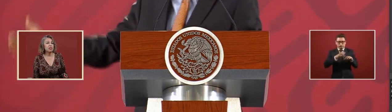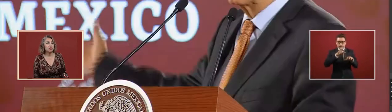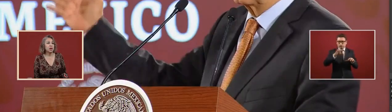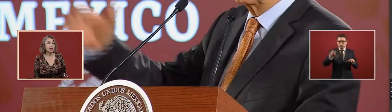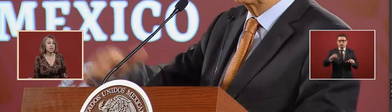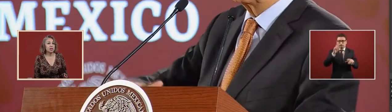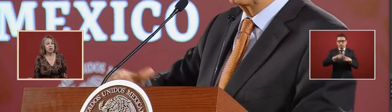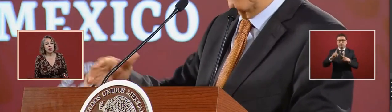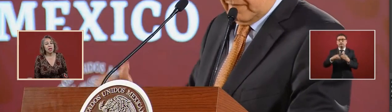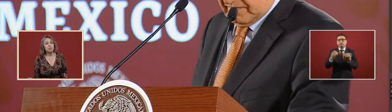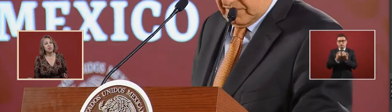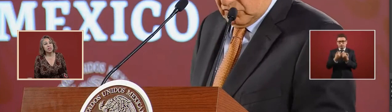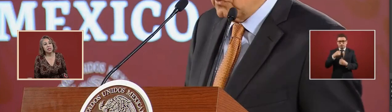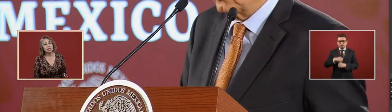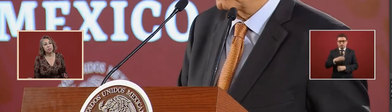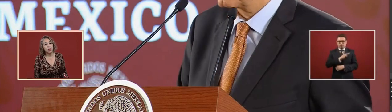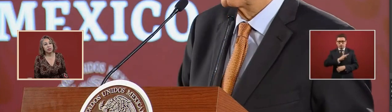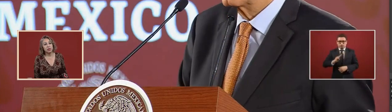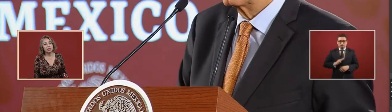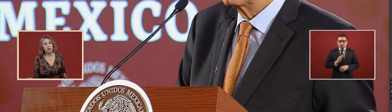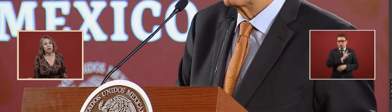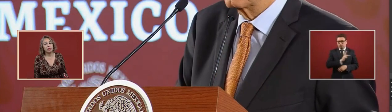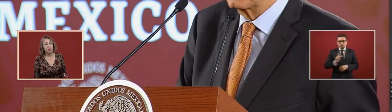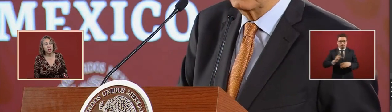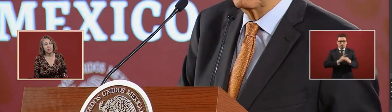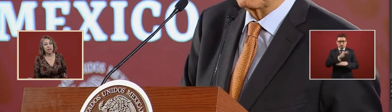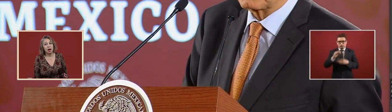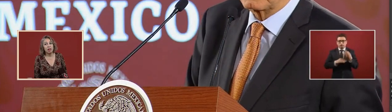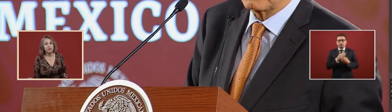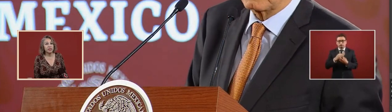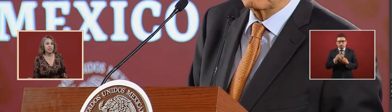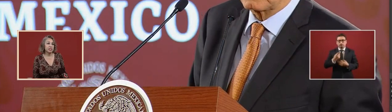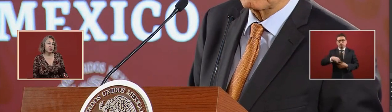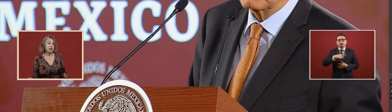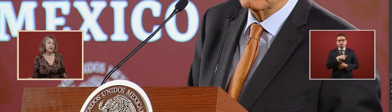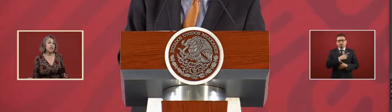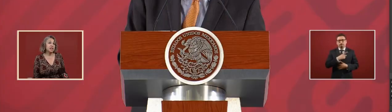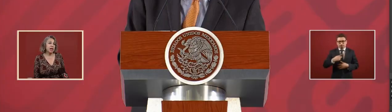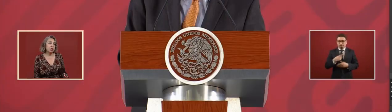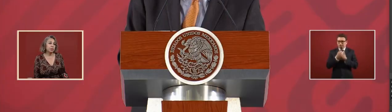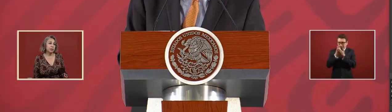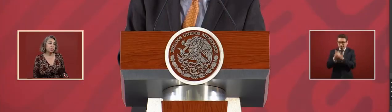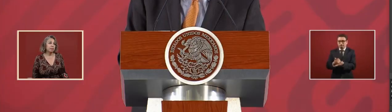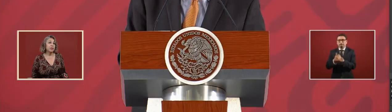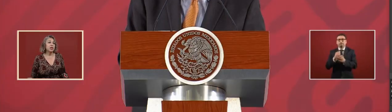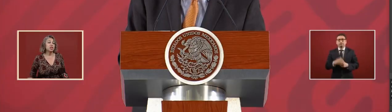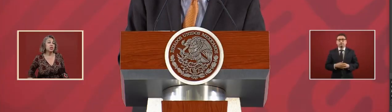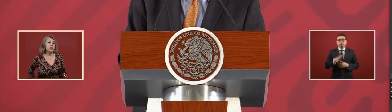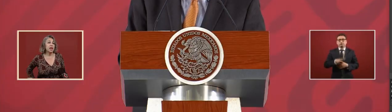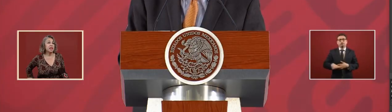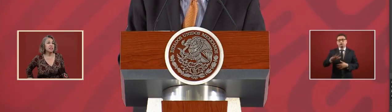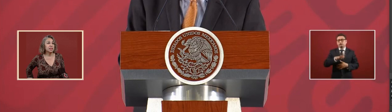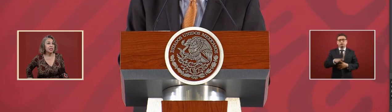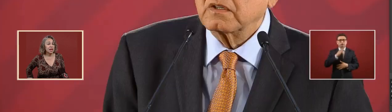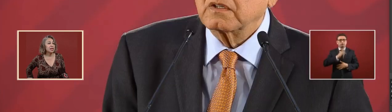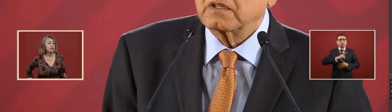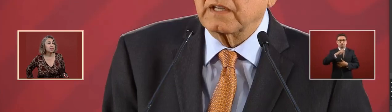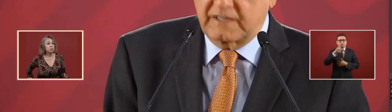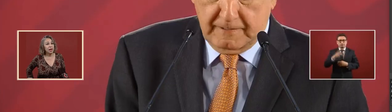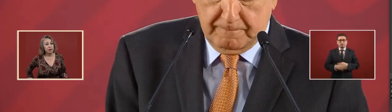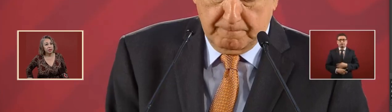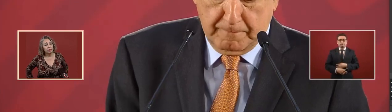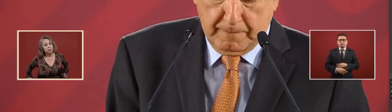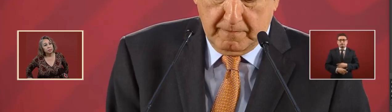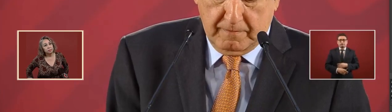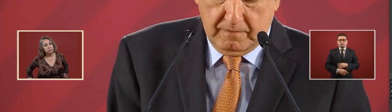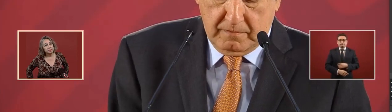state authorities and municipal authorities, all of us need to help to gain a society that's